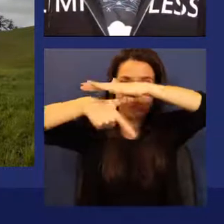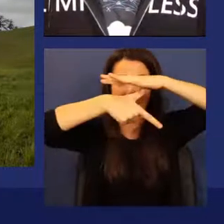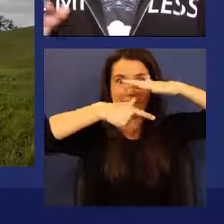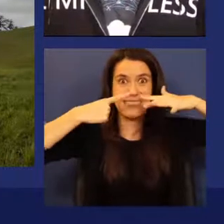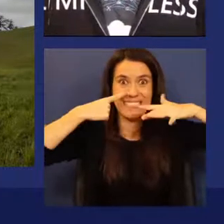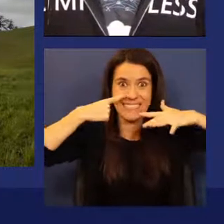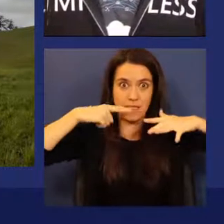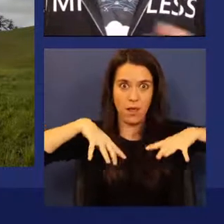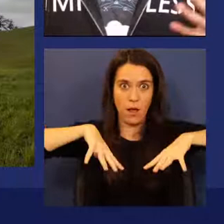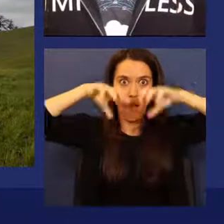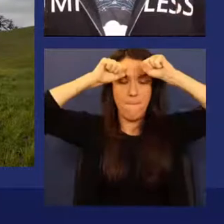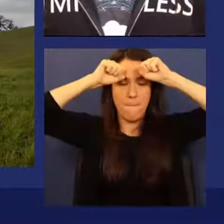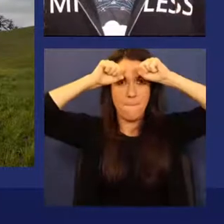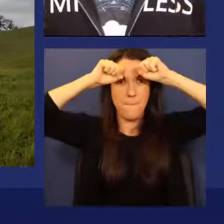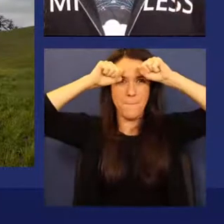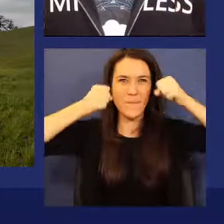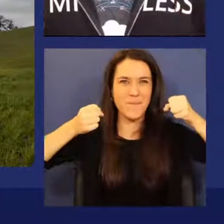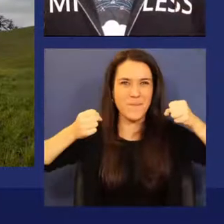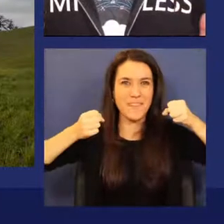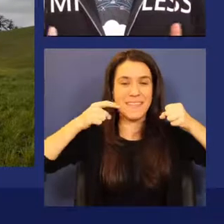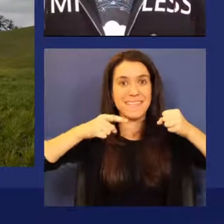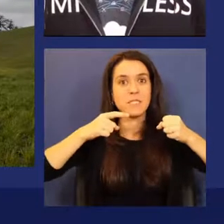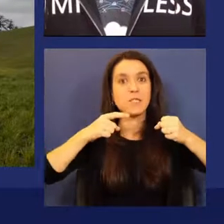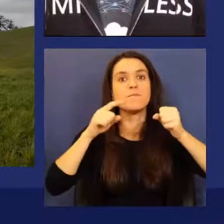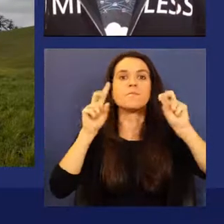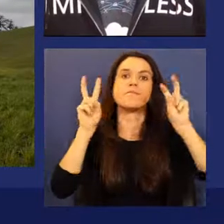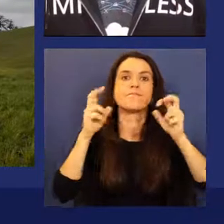appropriately. I've seen the solution of monitoring